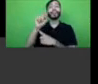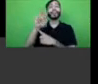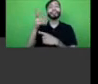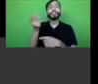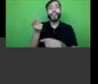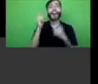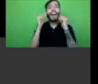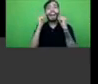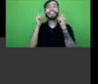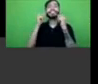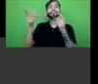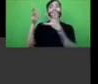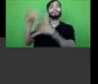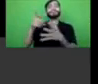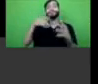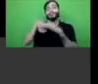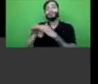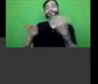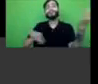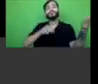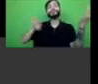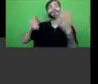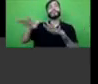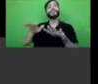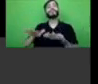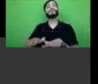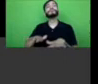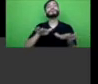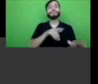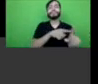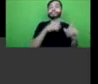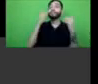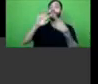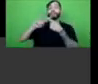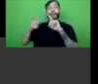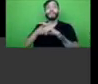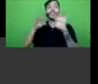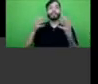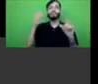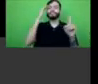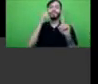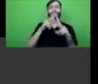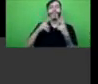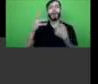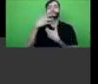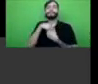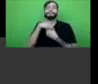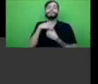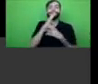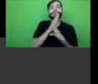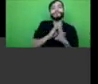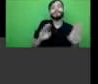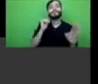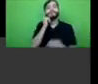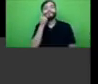was known to friends and family as an introvert and very sensitive, though his family had not